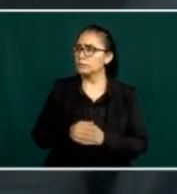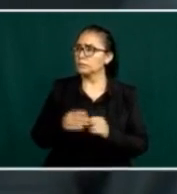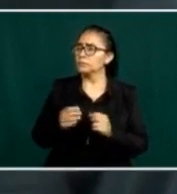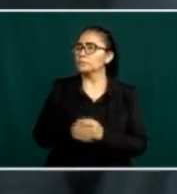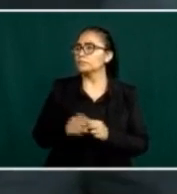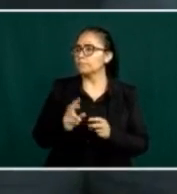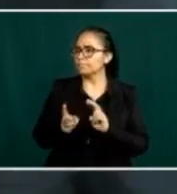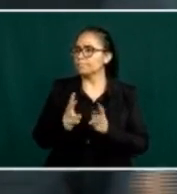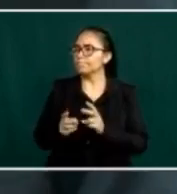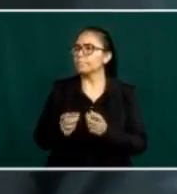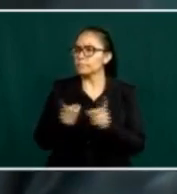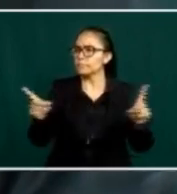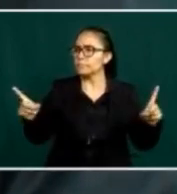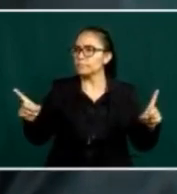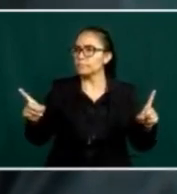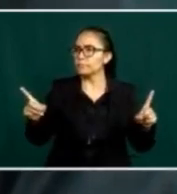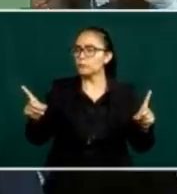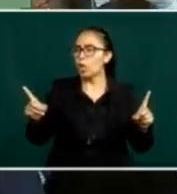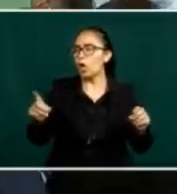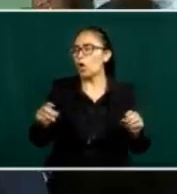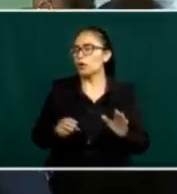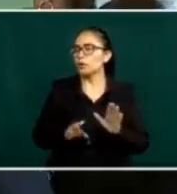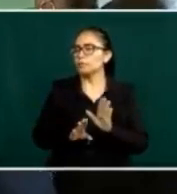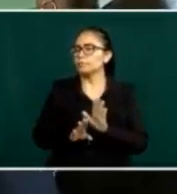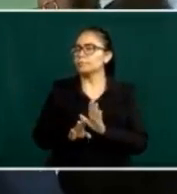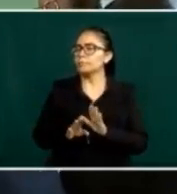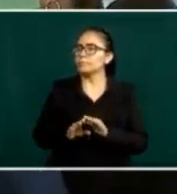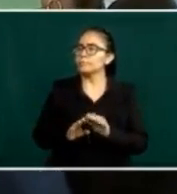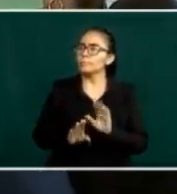Because they used to talk about development, not growth.